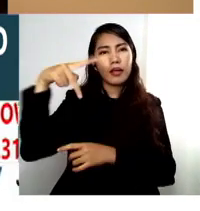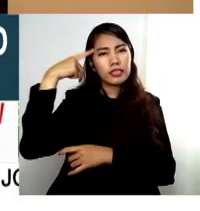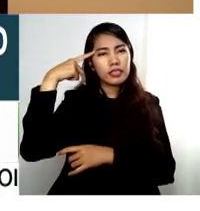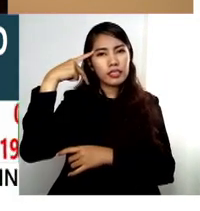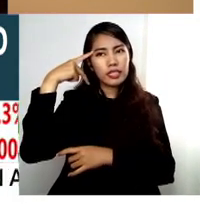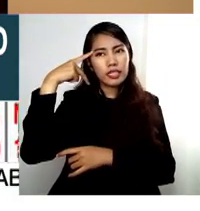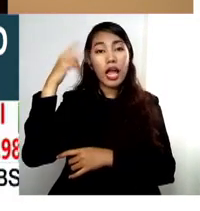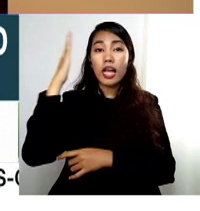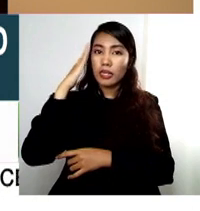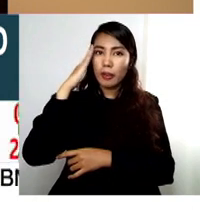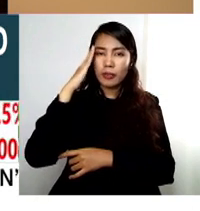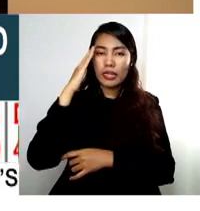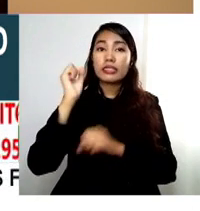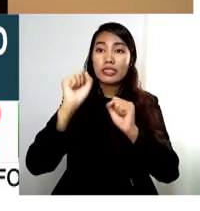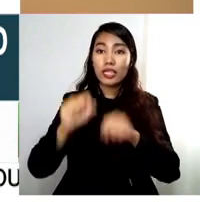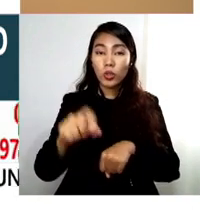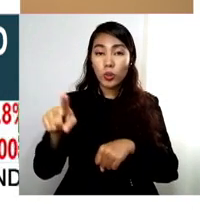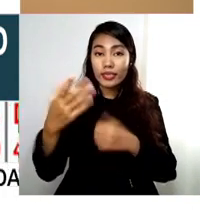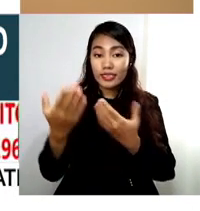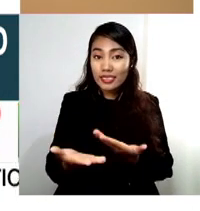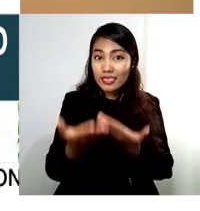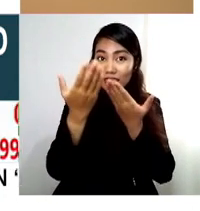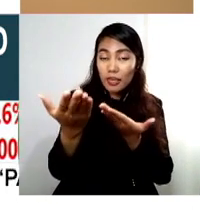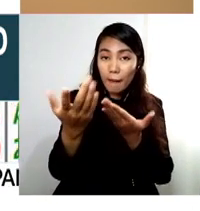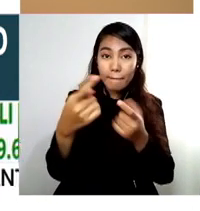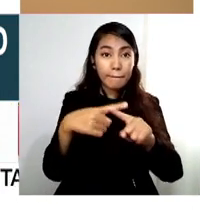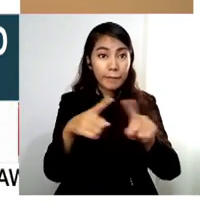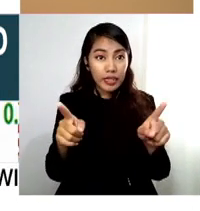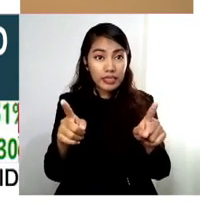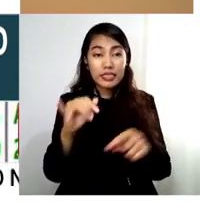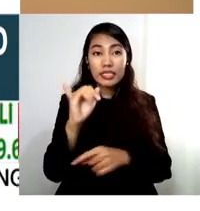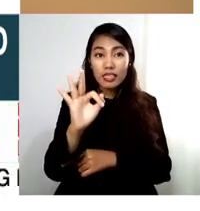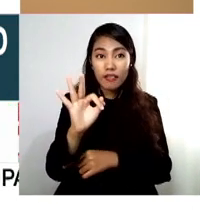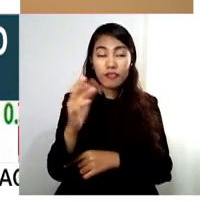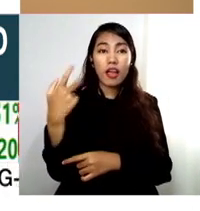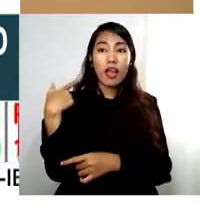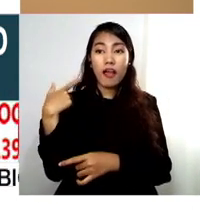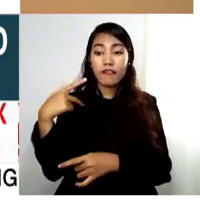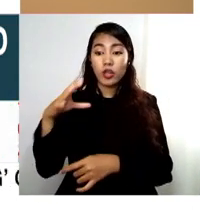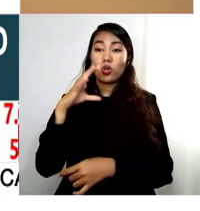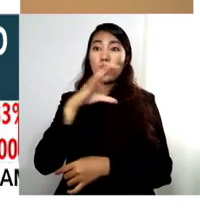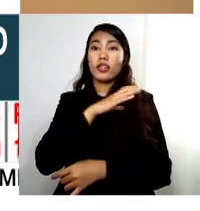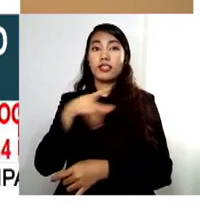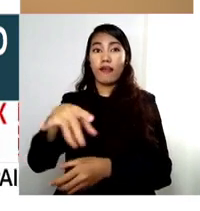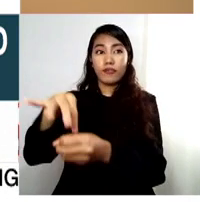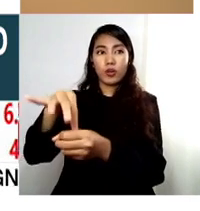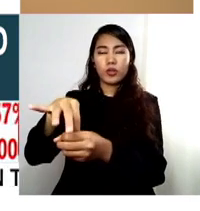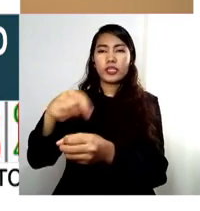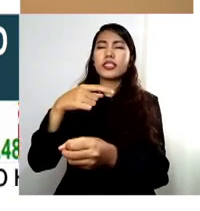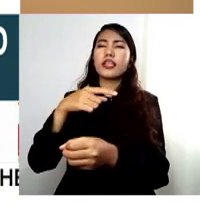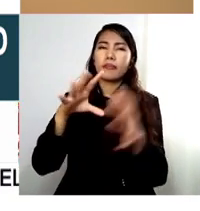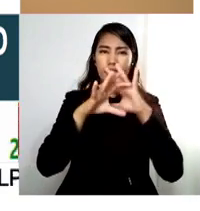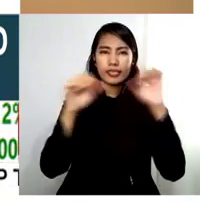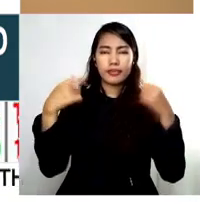endorse someone to a certain extent. But if there really is a choice amongst them, he cannot do anything about it. No? I think